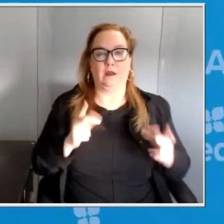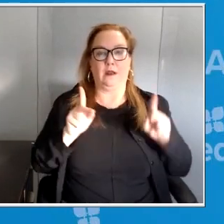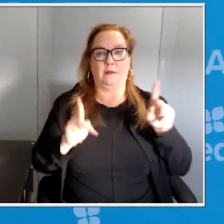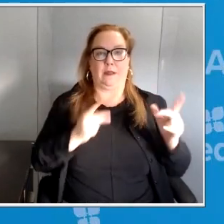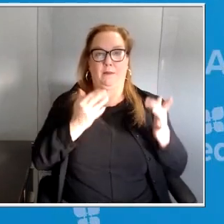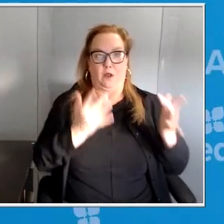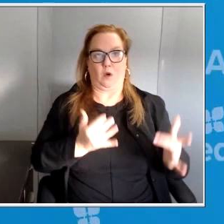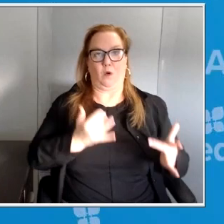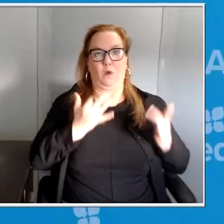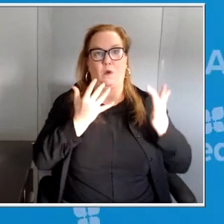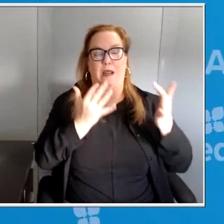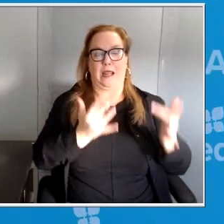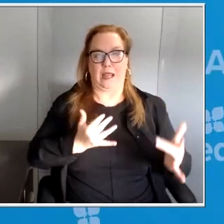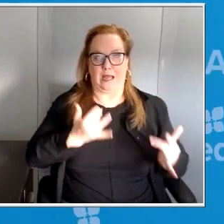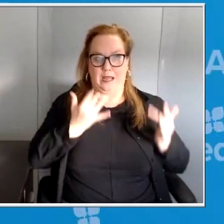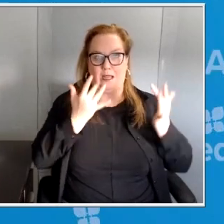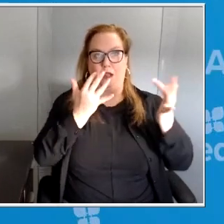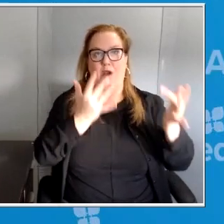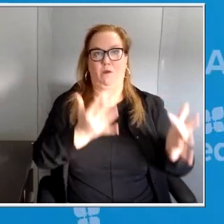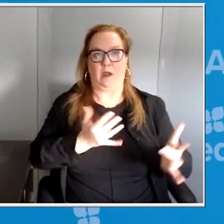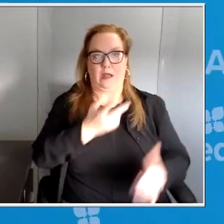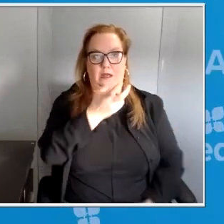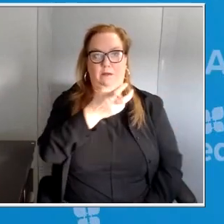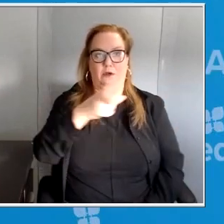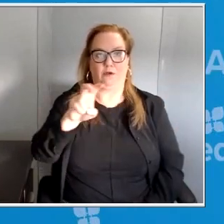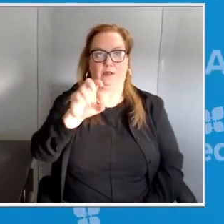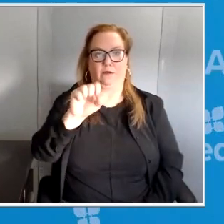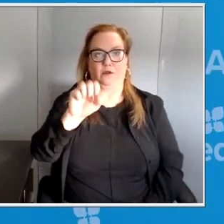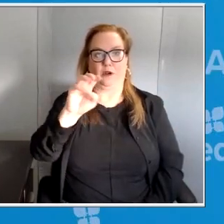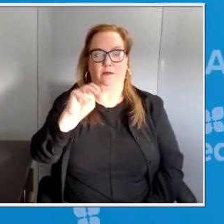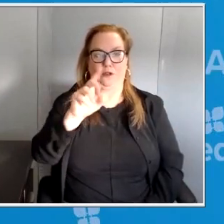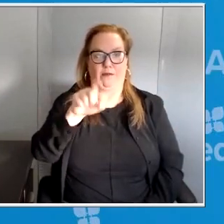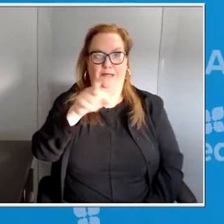multiple hours to be transferred to Shawnee Mission if they need to be